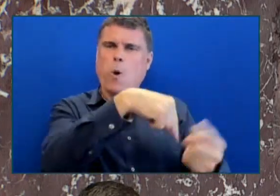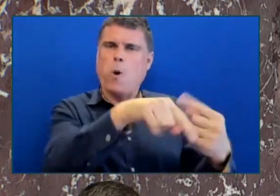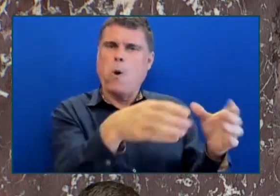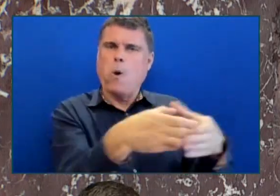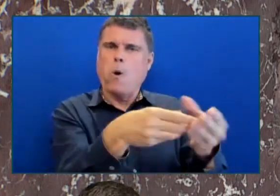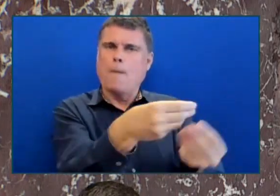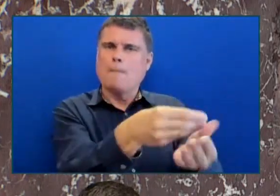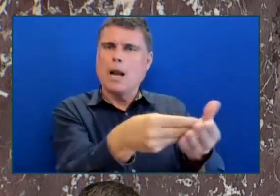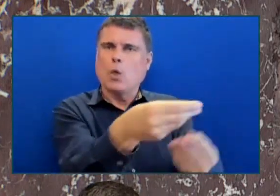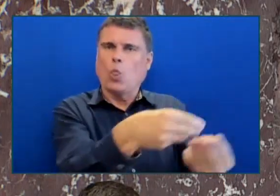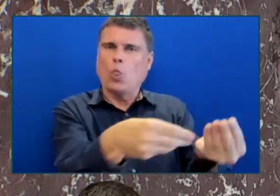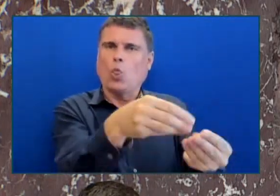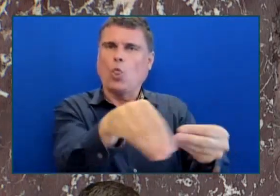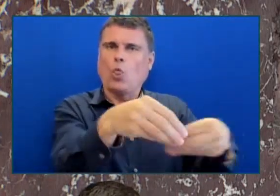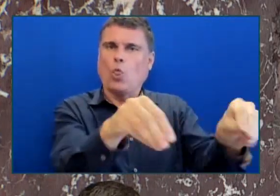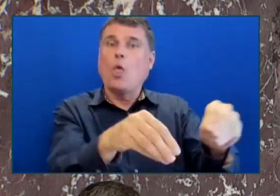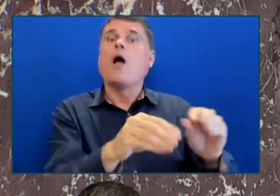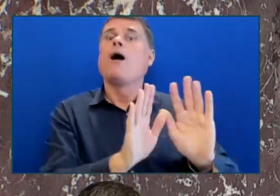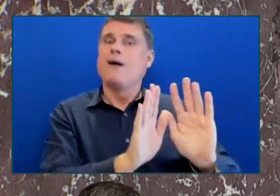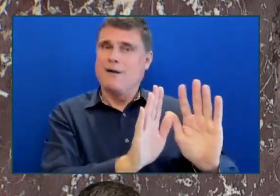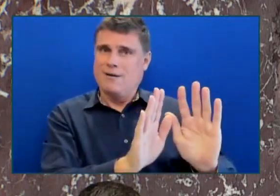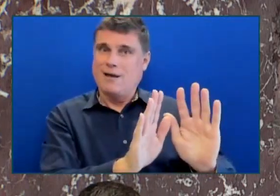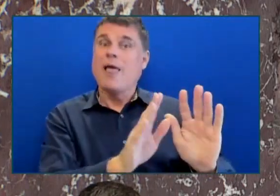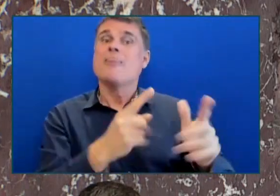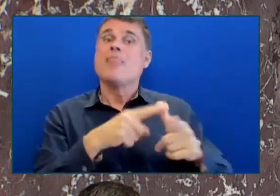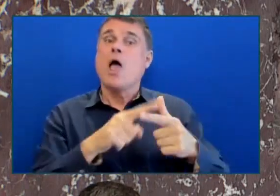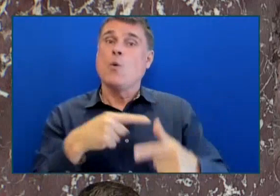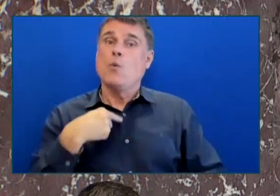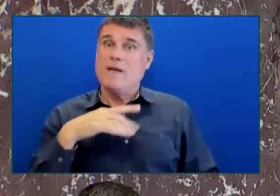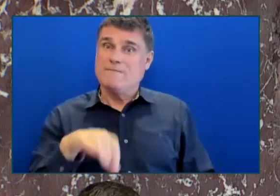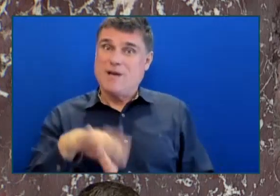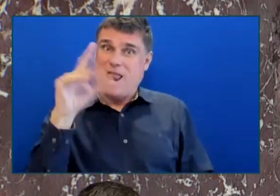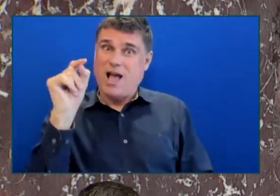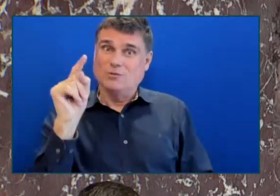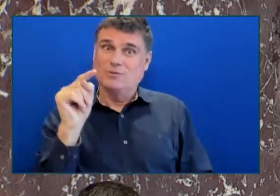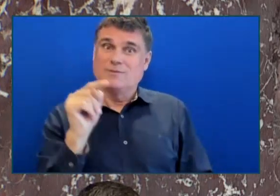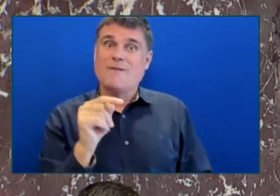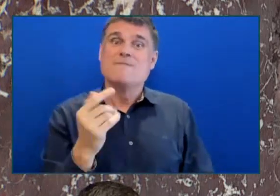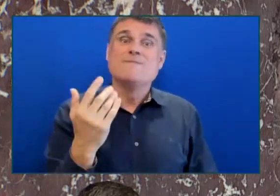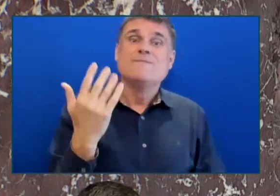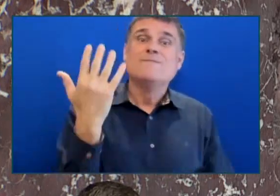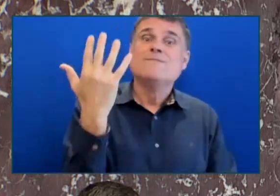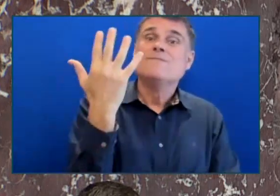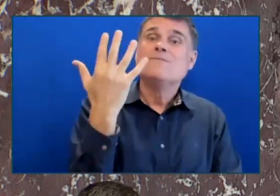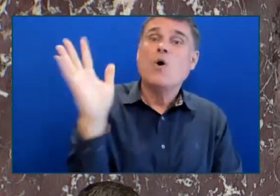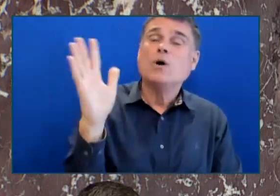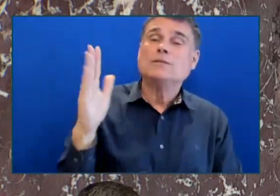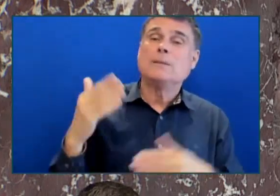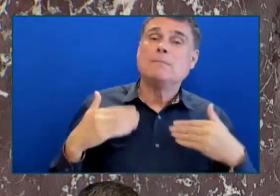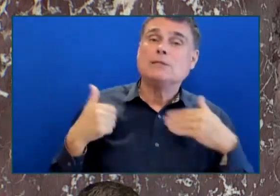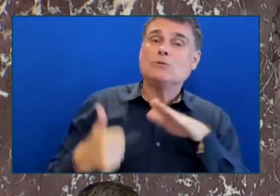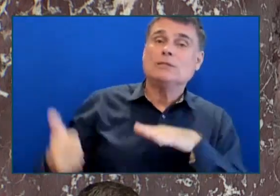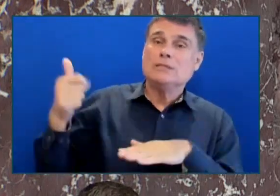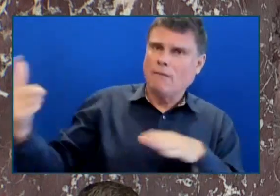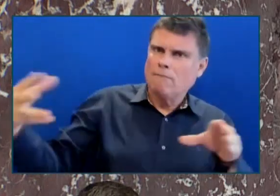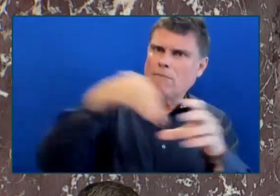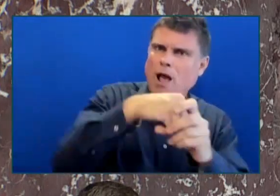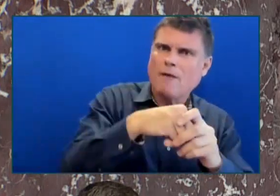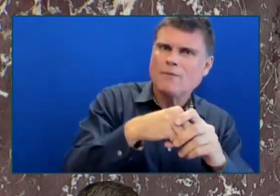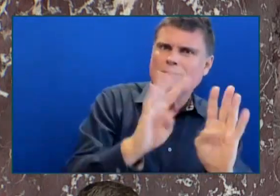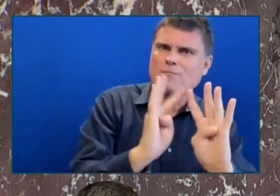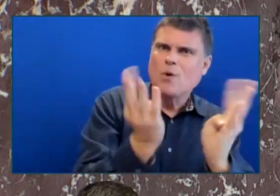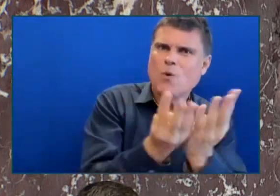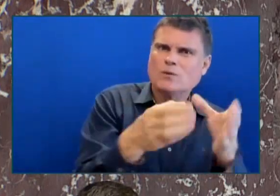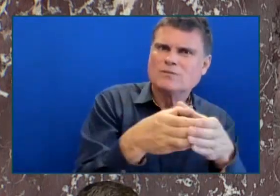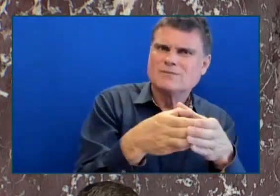Speaker, find out that the Forest Minister's spouse is on the board of Atira as well. Talk about friends and insiders at a time that this Premier won't explain how